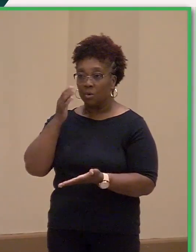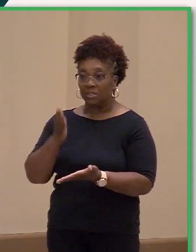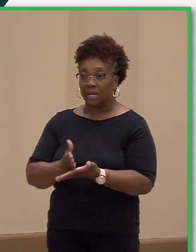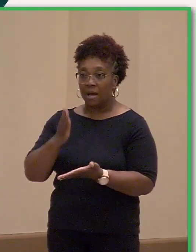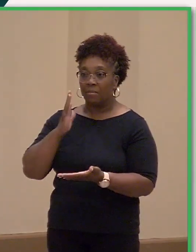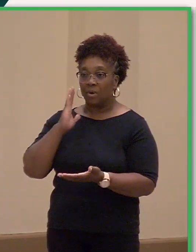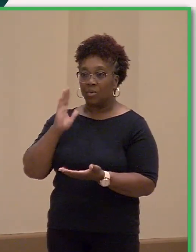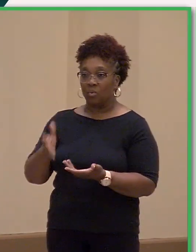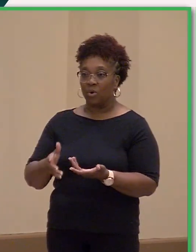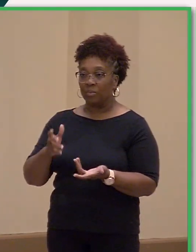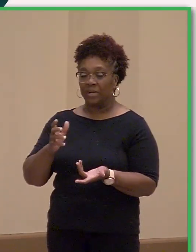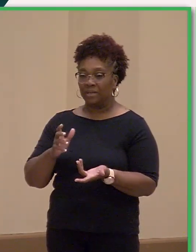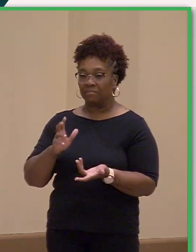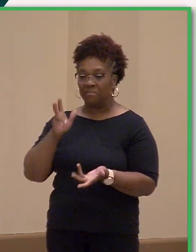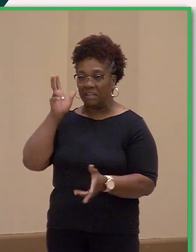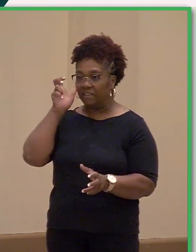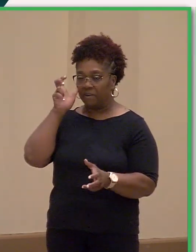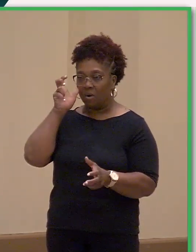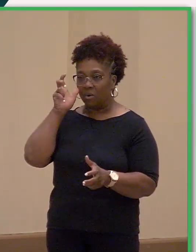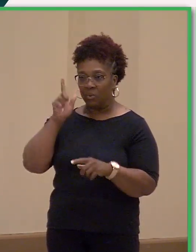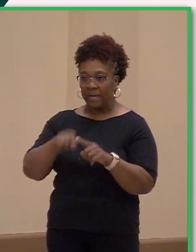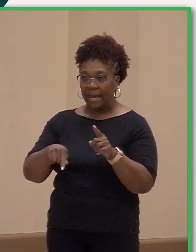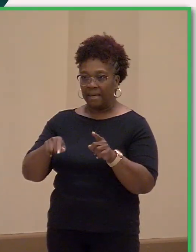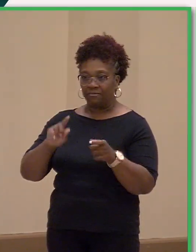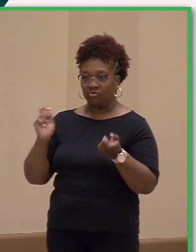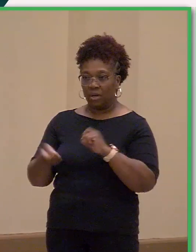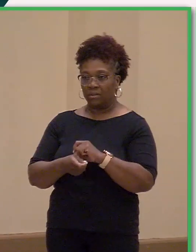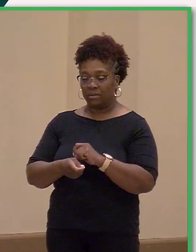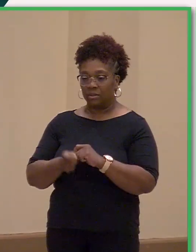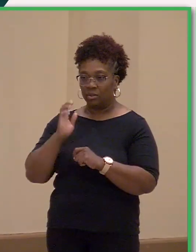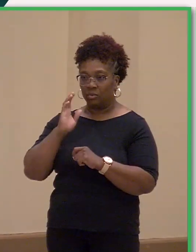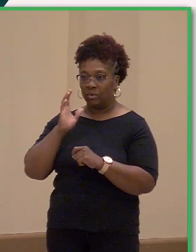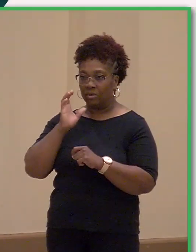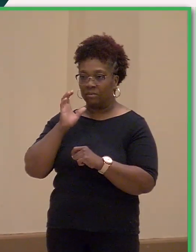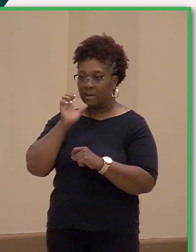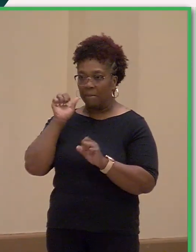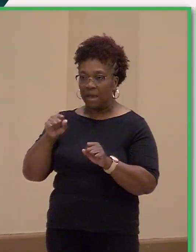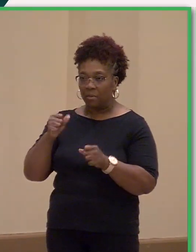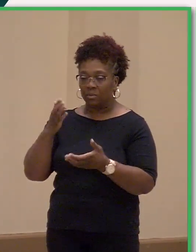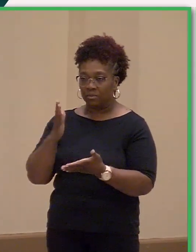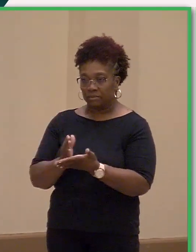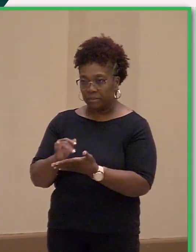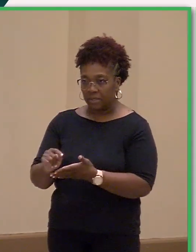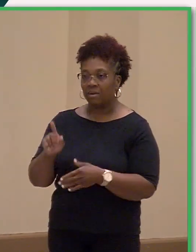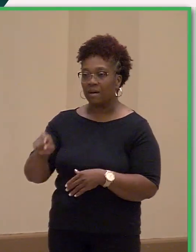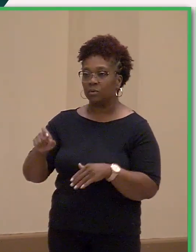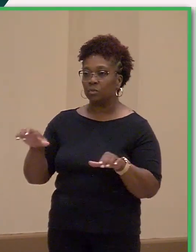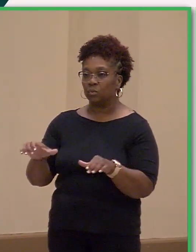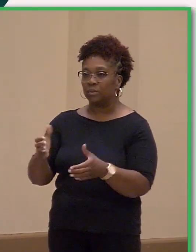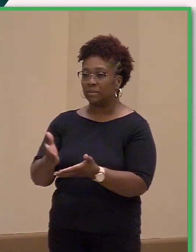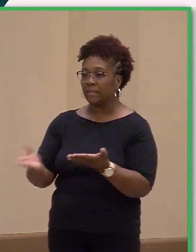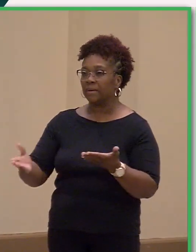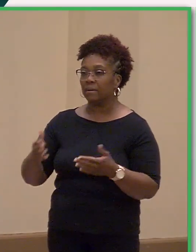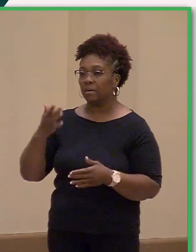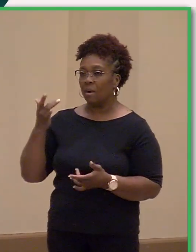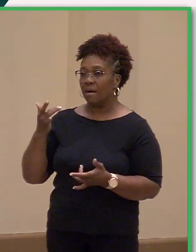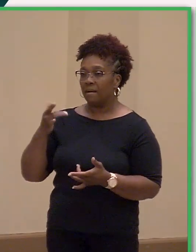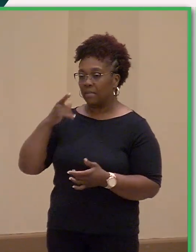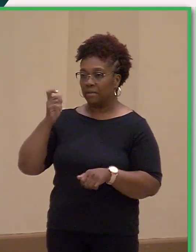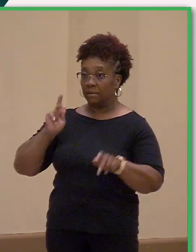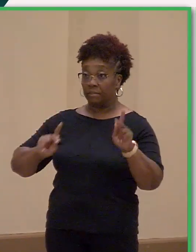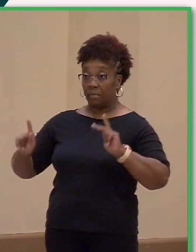an irreversible evil. You will not be able to stop it. You're going to have to do something, because the